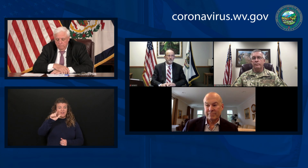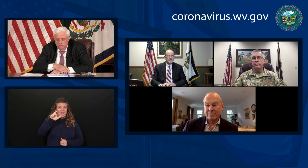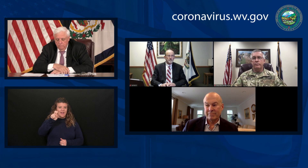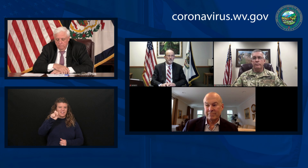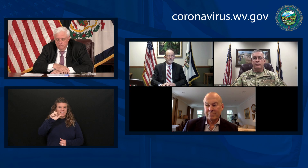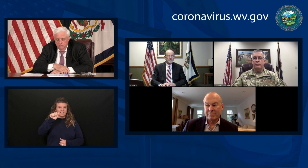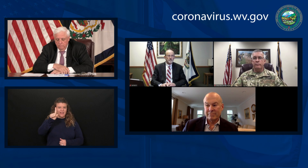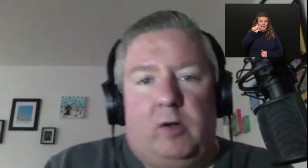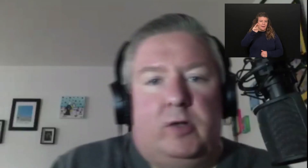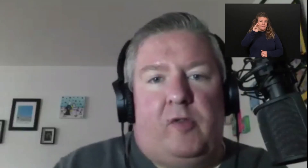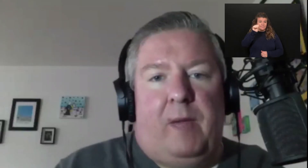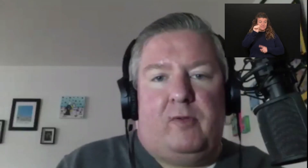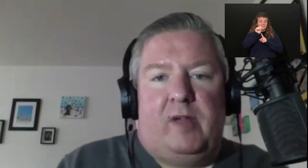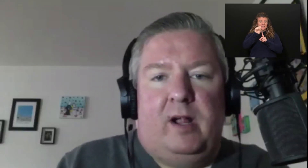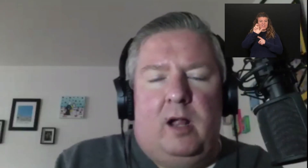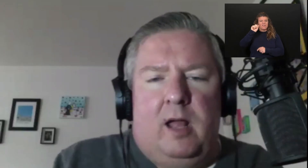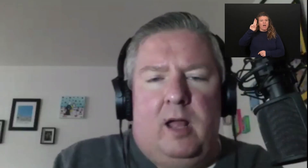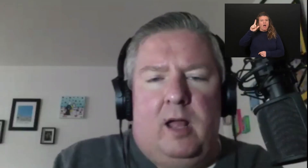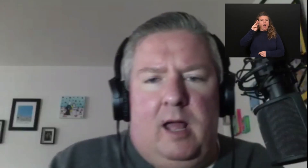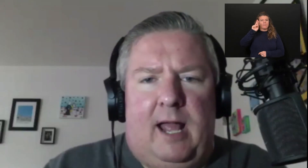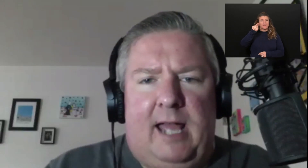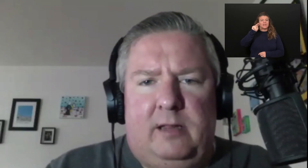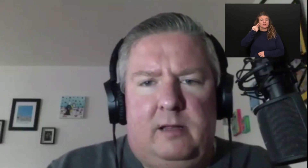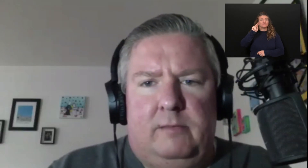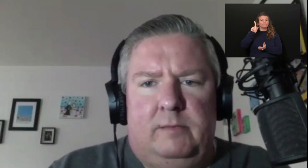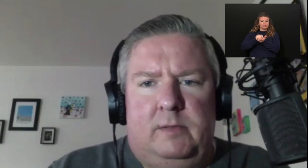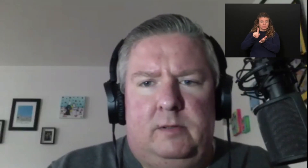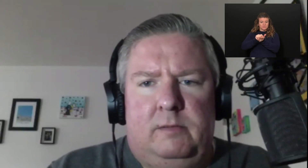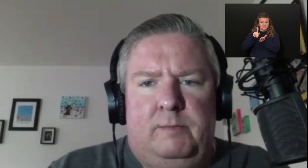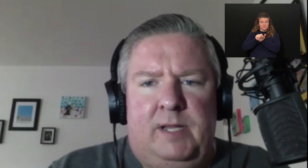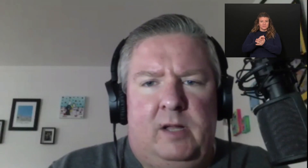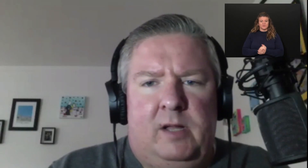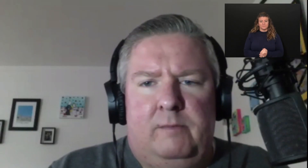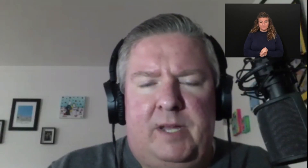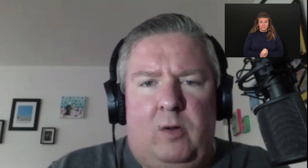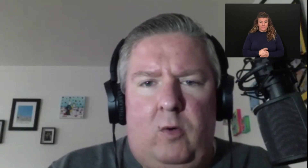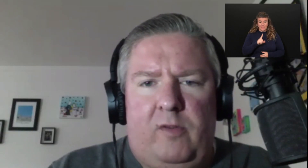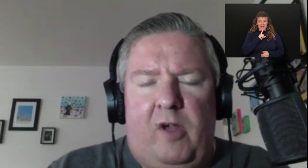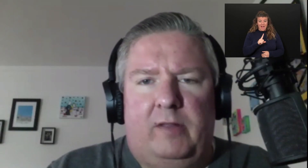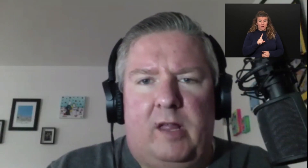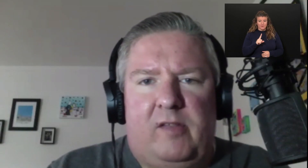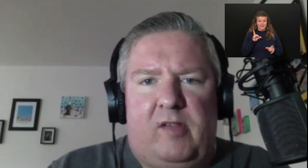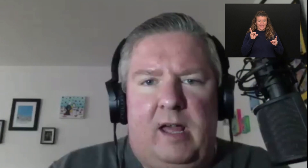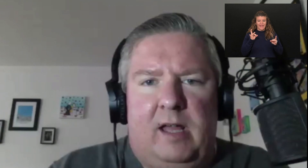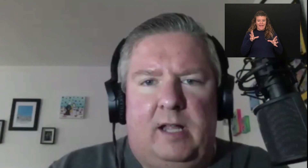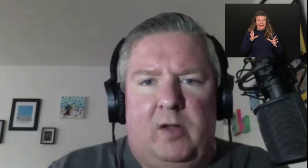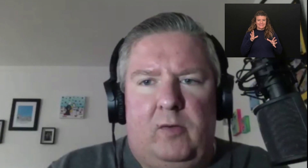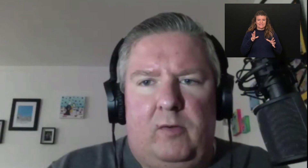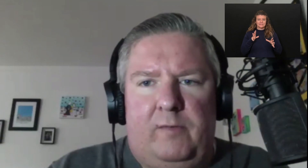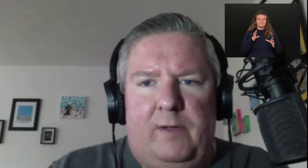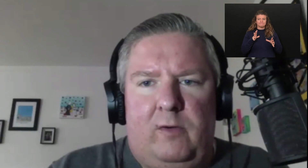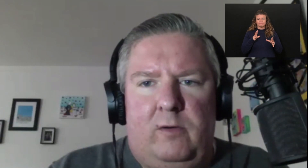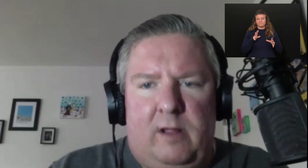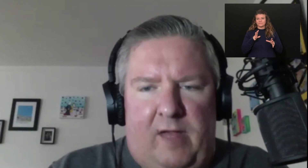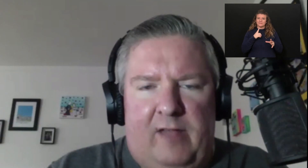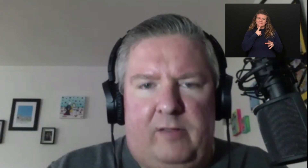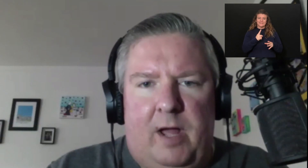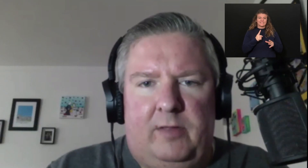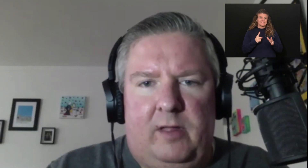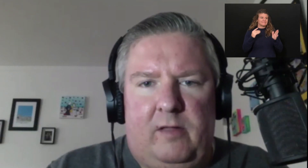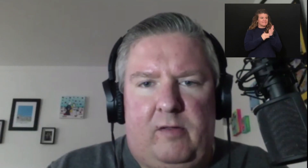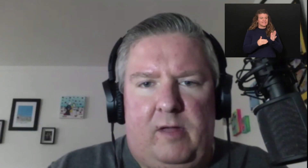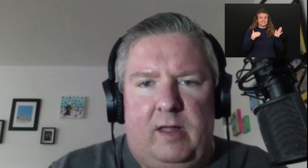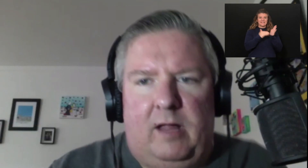Yes, Steve Adams with Ogden Newspapers here, and I hate to beat a horse on this, and I know Phil has asked